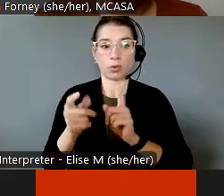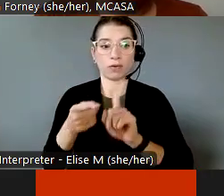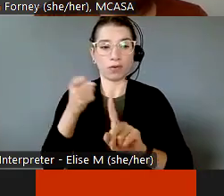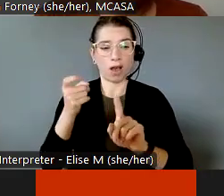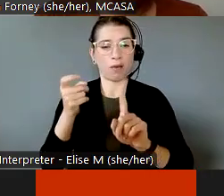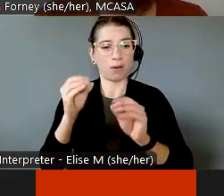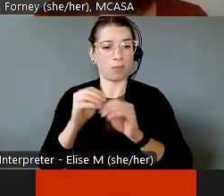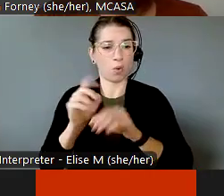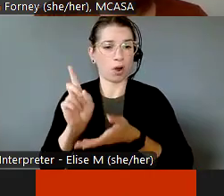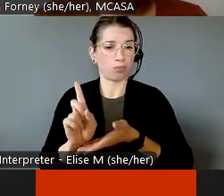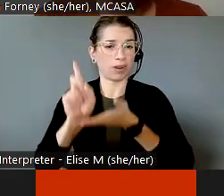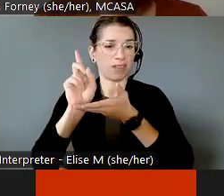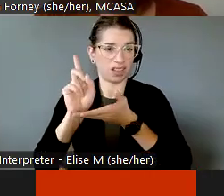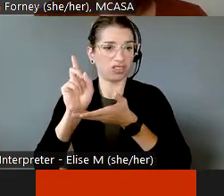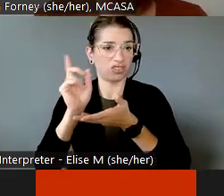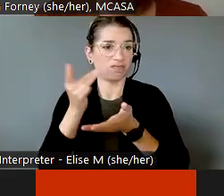privileged background. Yes.